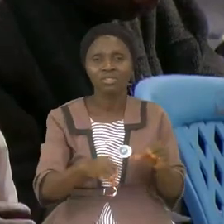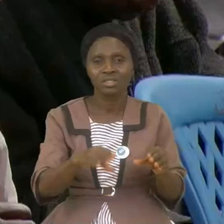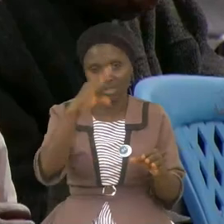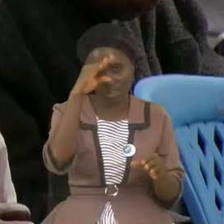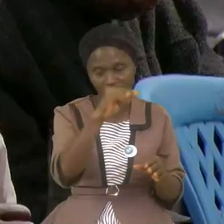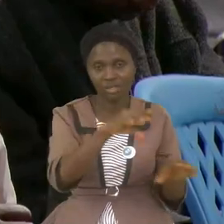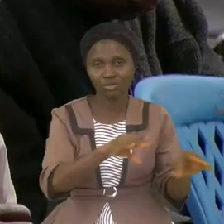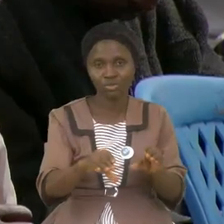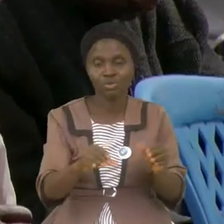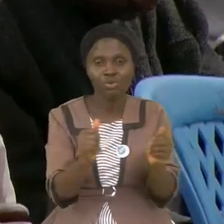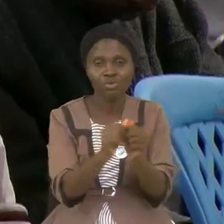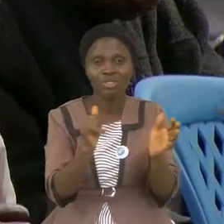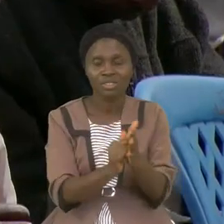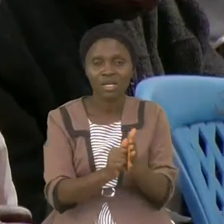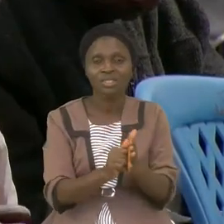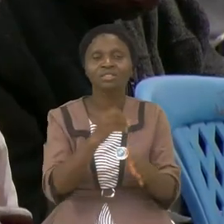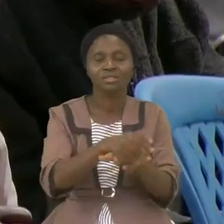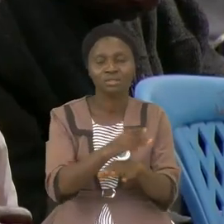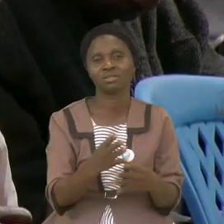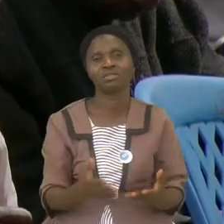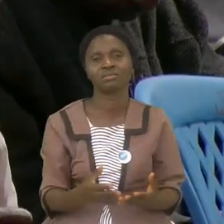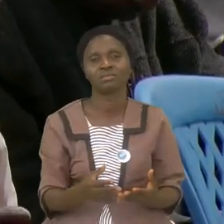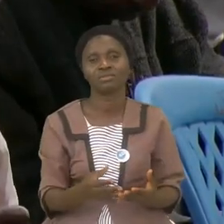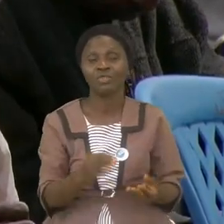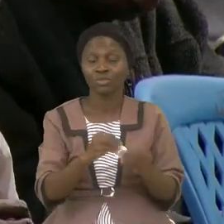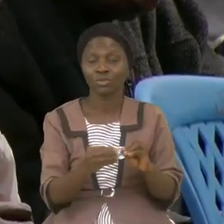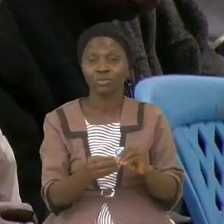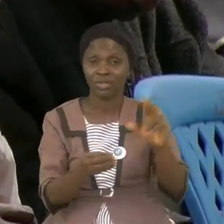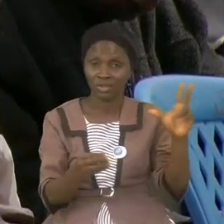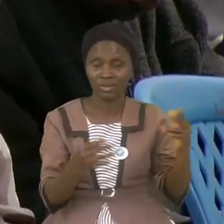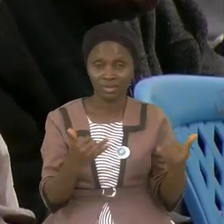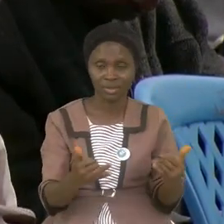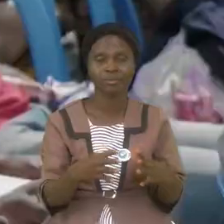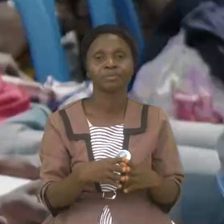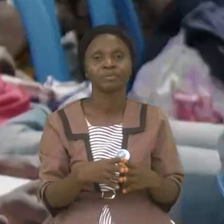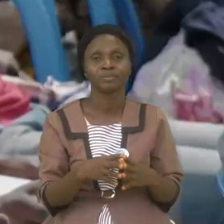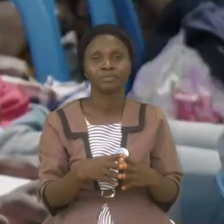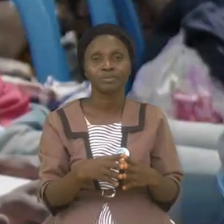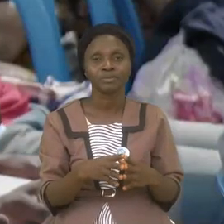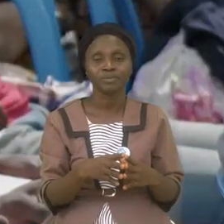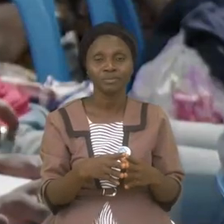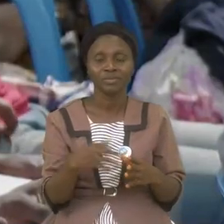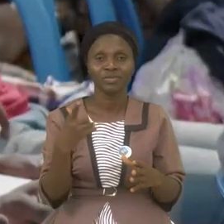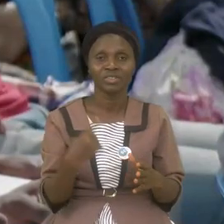Number three, the dethronement of a hopelessly heady